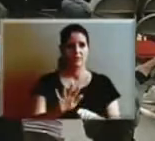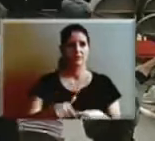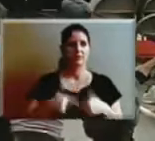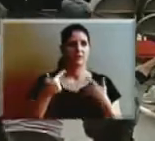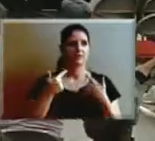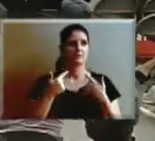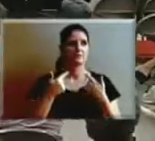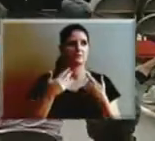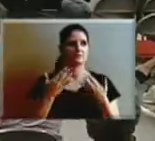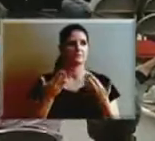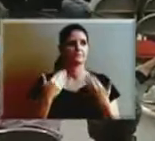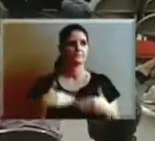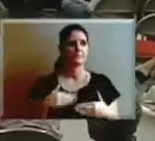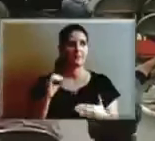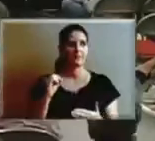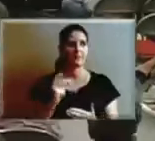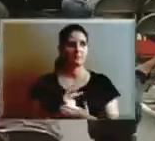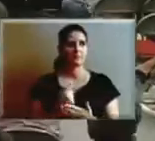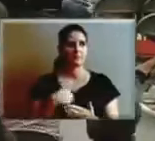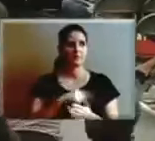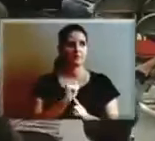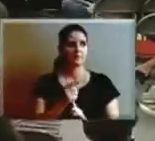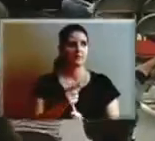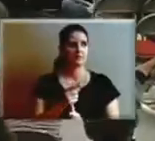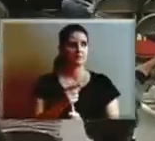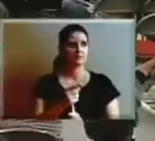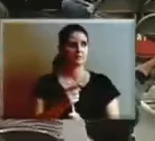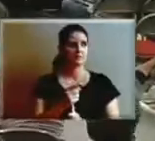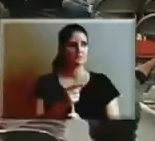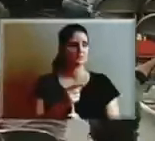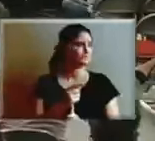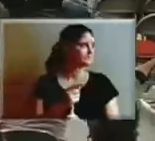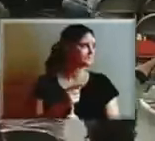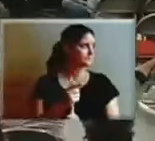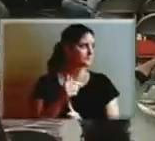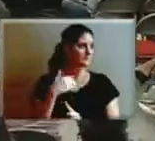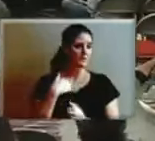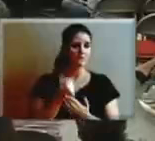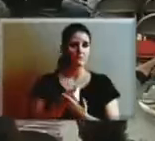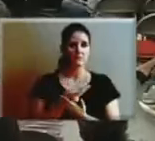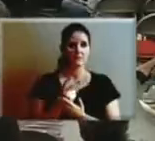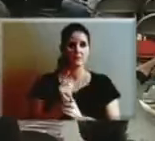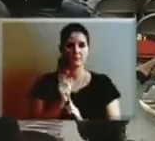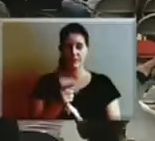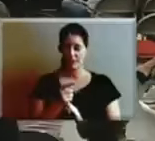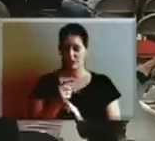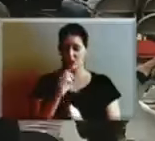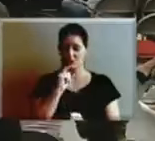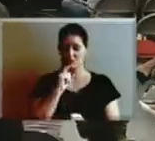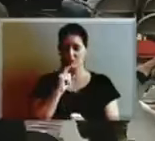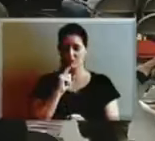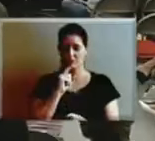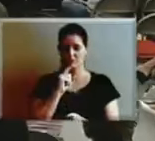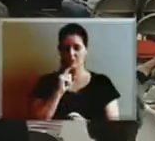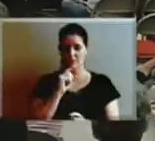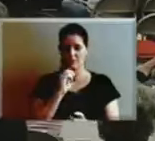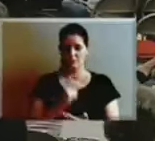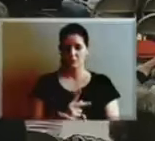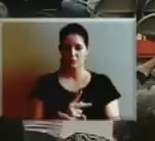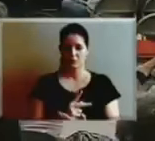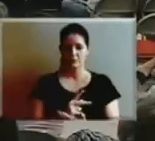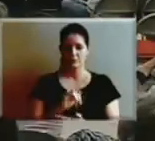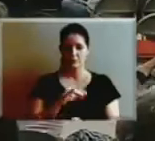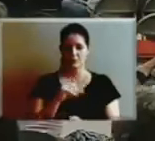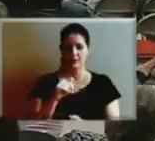We will move on to the approval of our minutes, and we have several minutes to approve July the 8th and July the